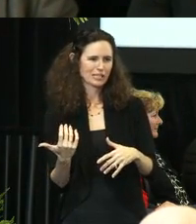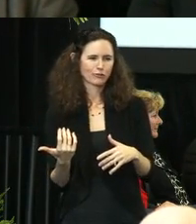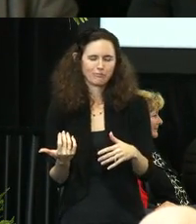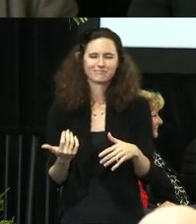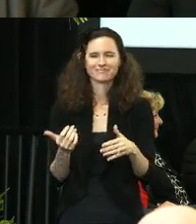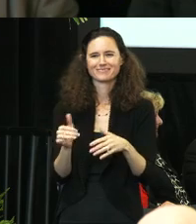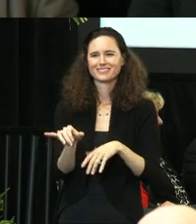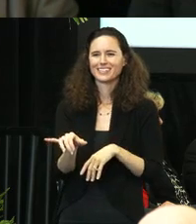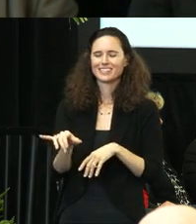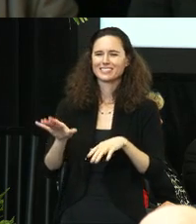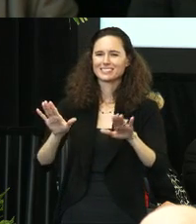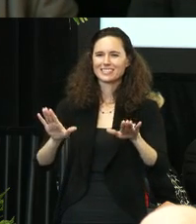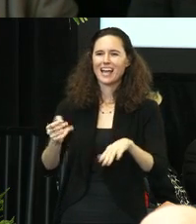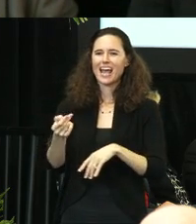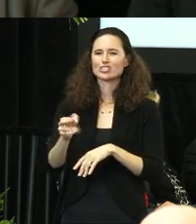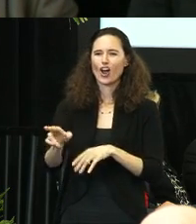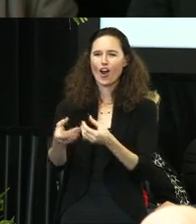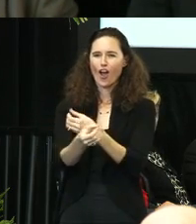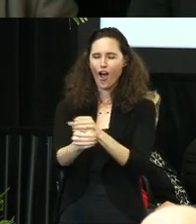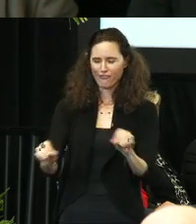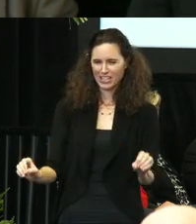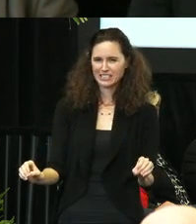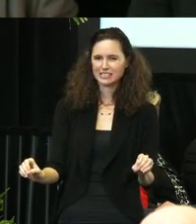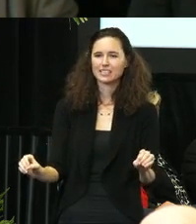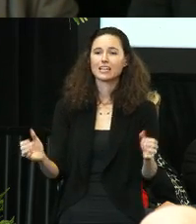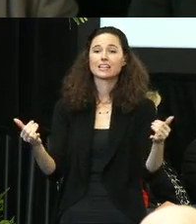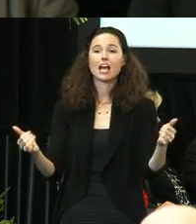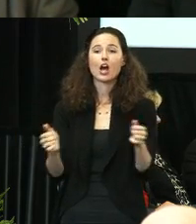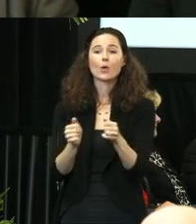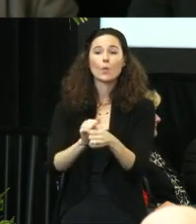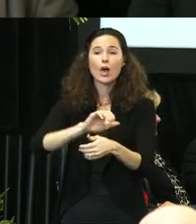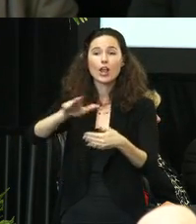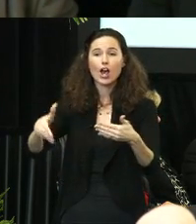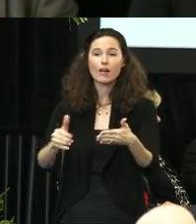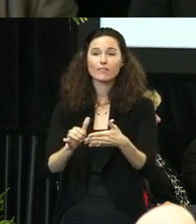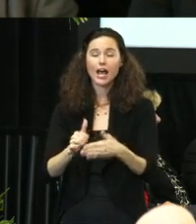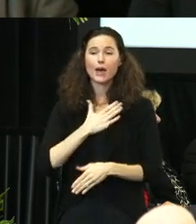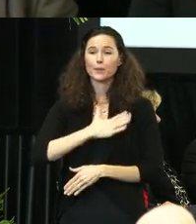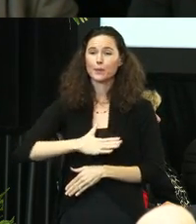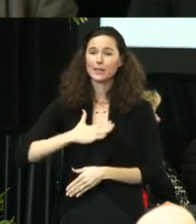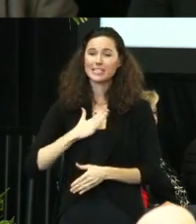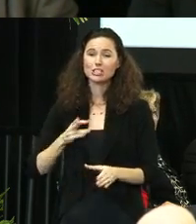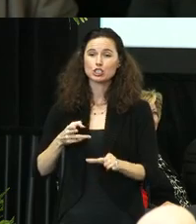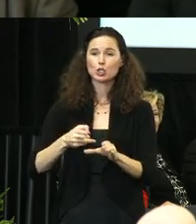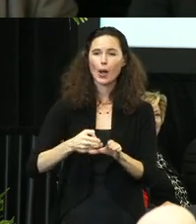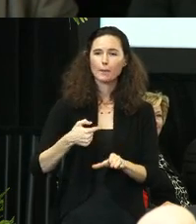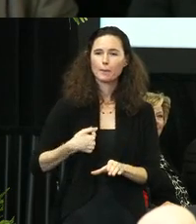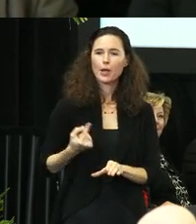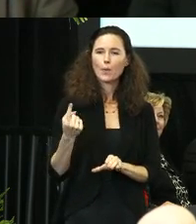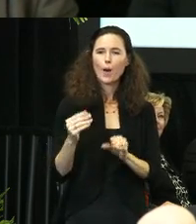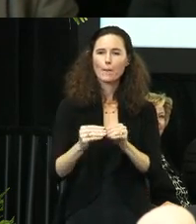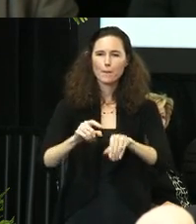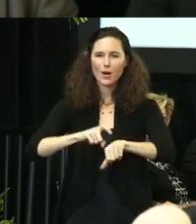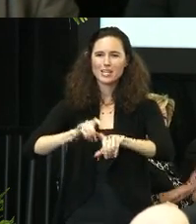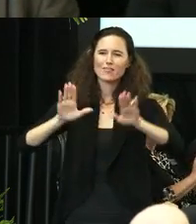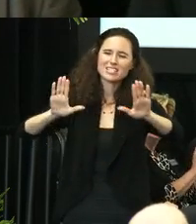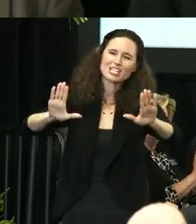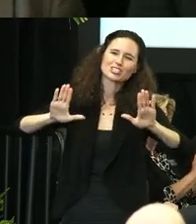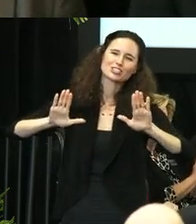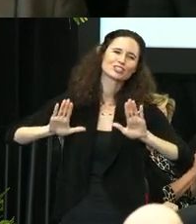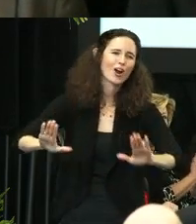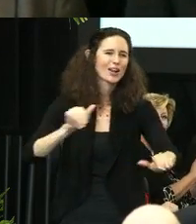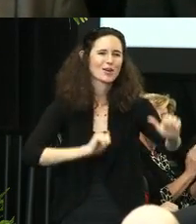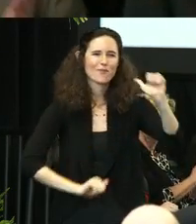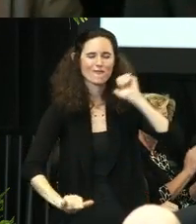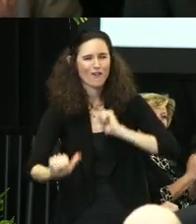in our FSCJ HR office. With all of that, would you please join me one more time for that extraordinary performance kicking